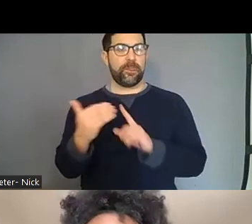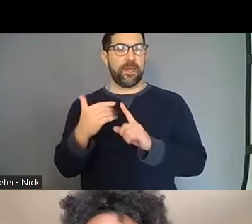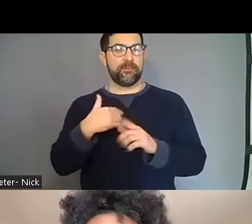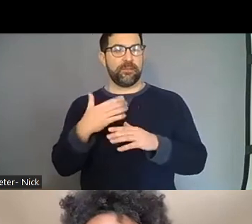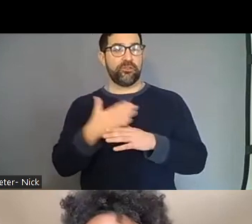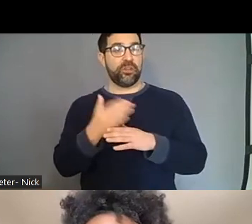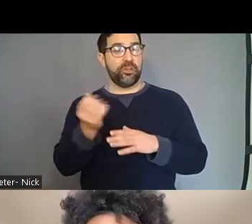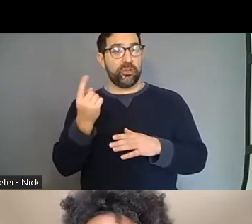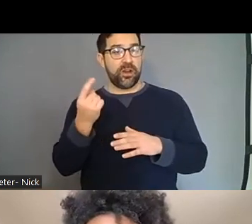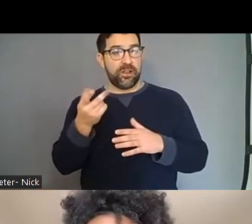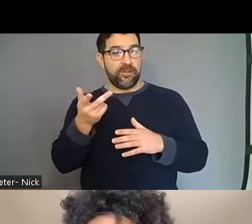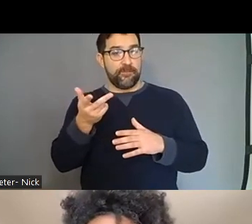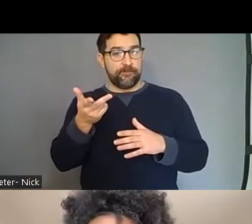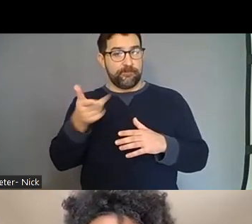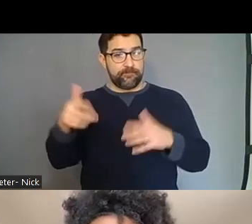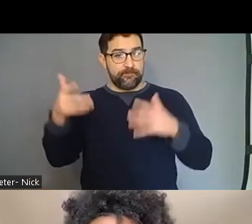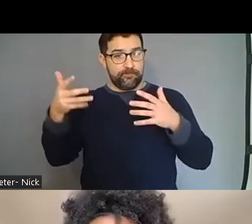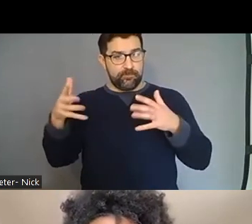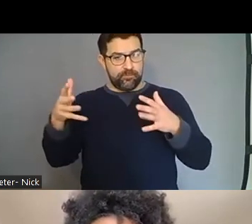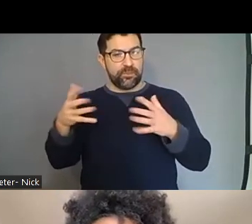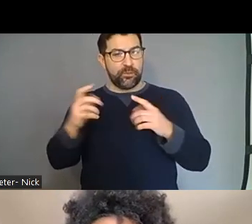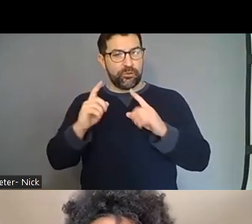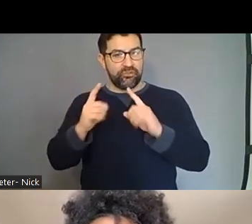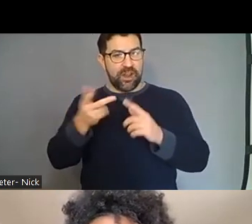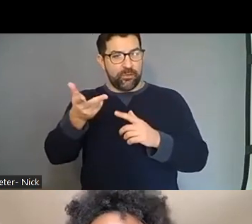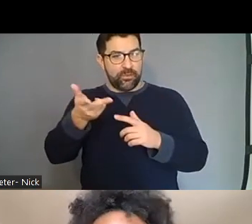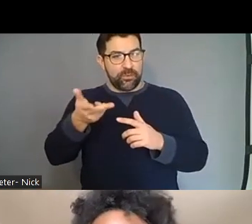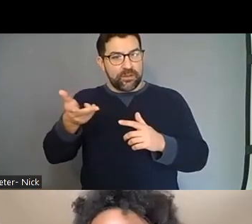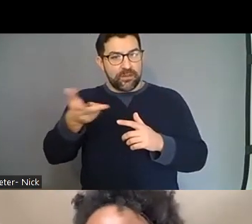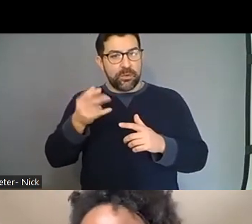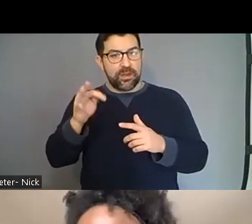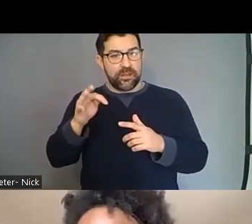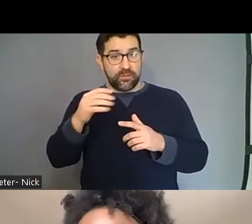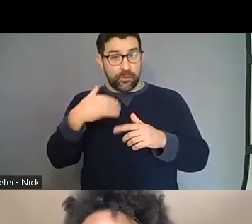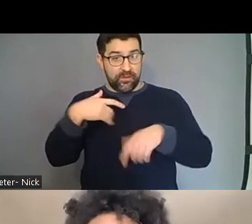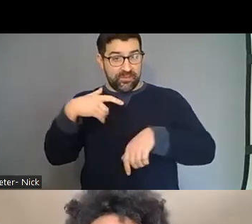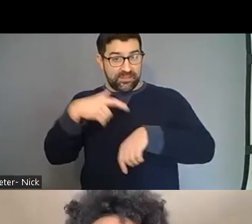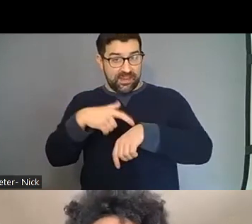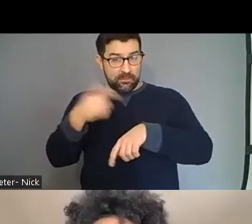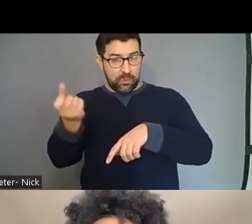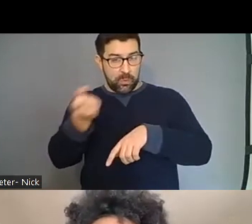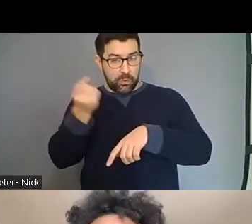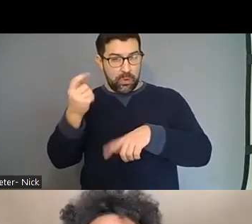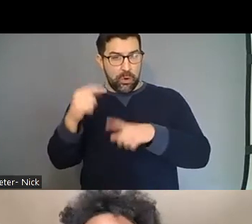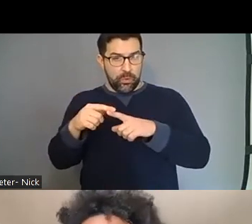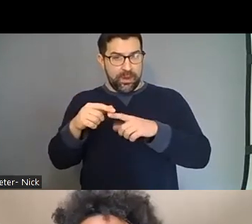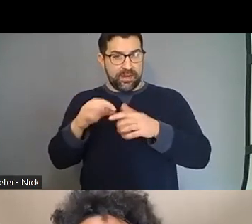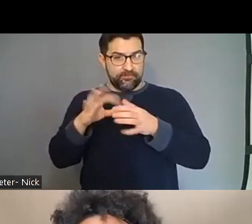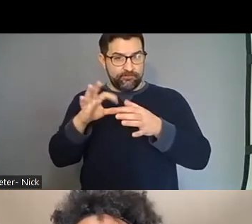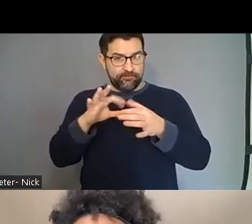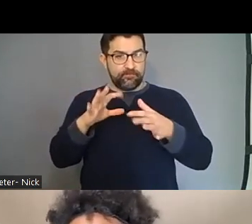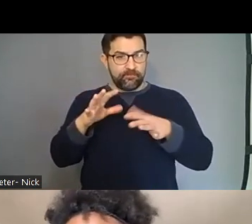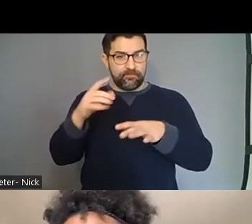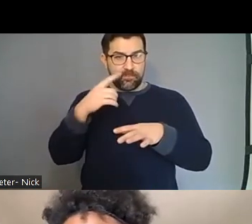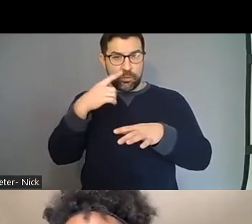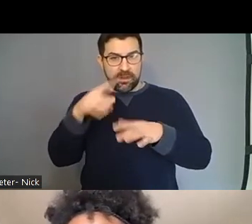over, Sabina and I would like to chat with the three of you. So if you can, you have the time and can hang on, we wanna ask you to do that. I see that